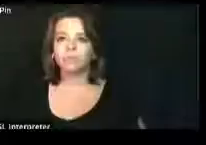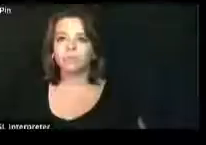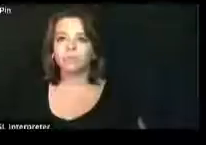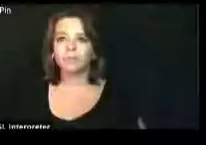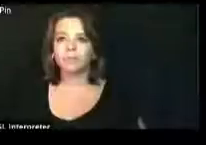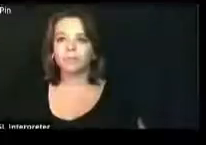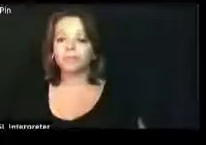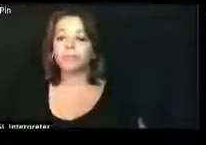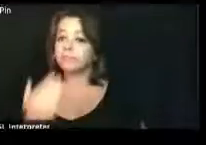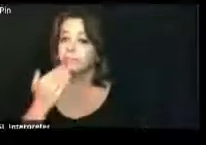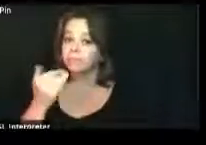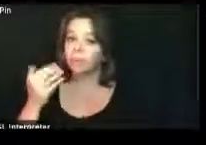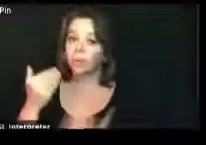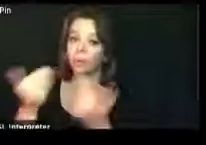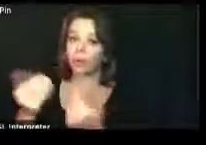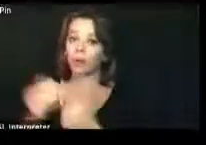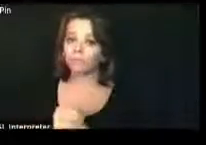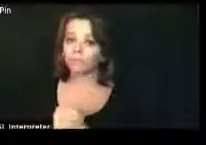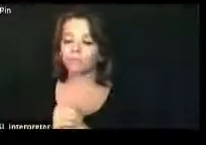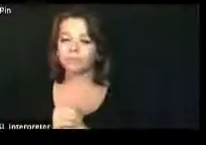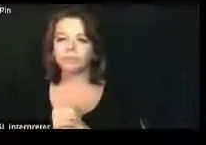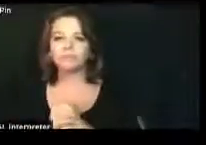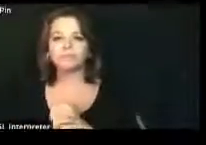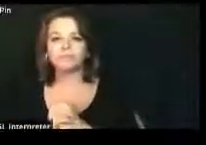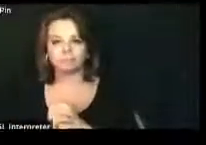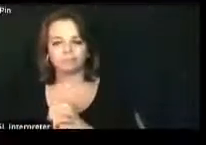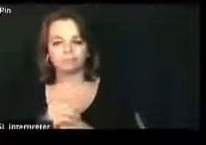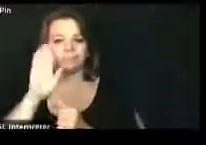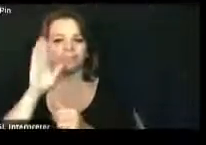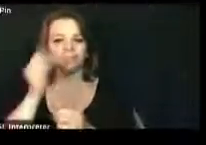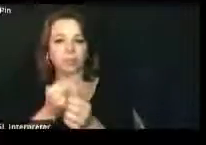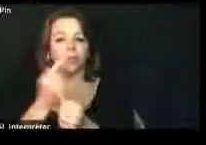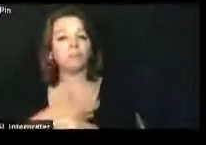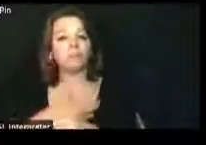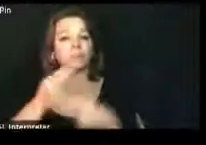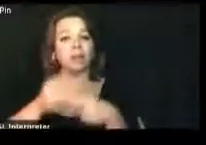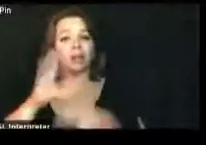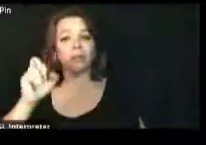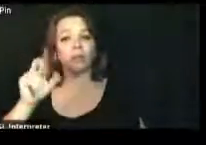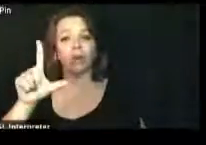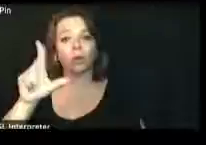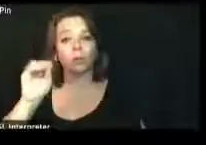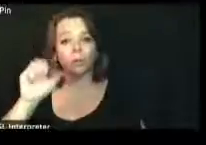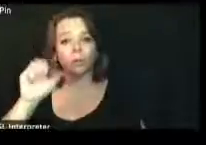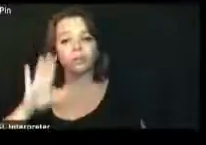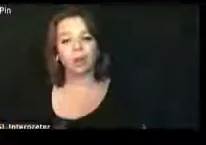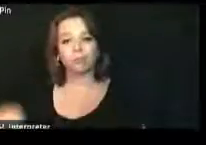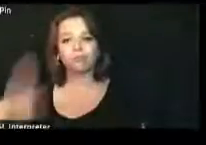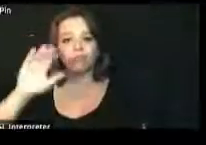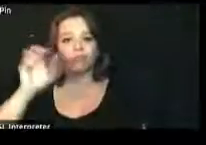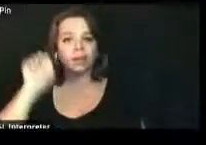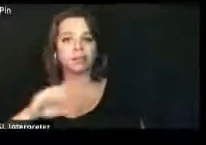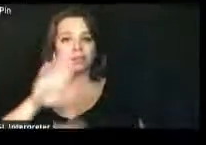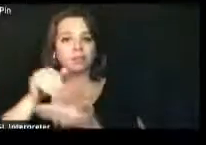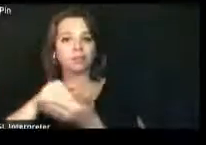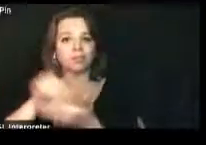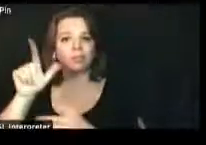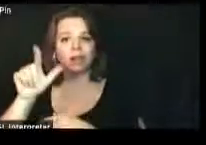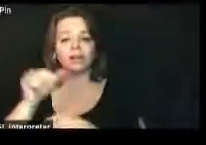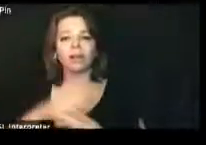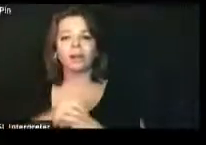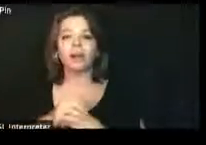Thank you. Go ahead, please. Hi, everyone. My name is Carlos. I was raised in South Central LA, which is